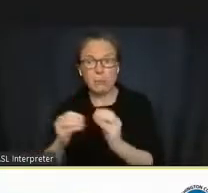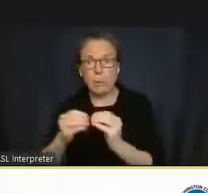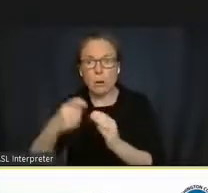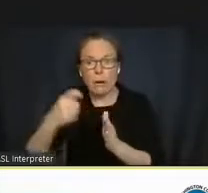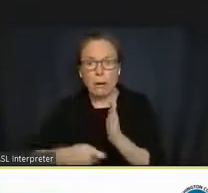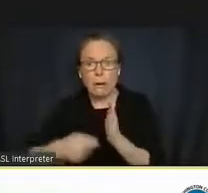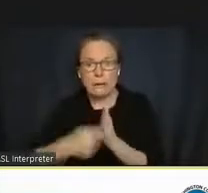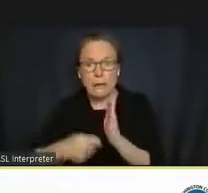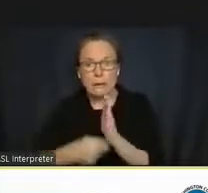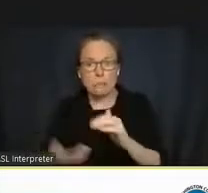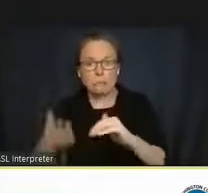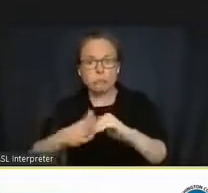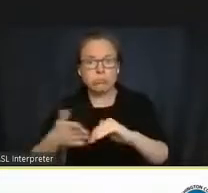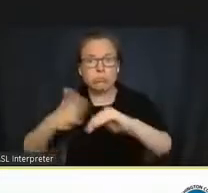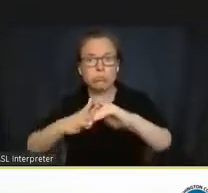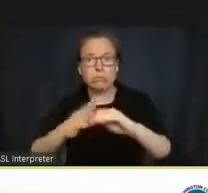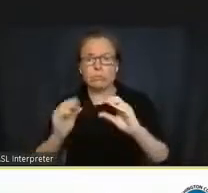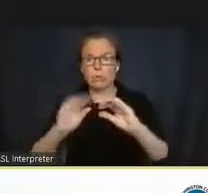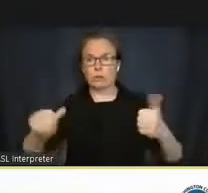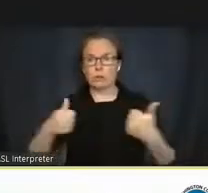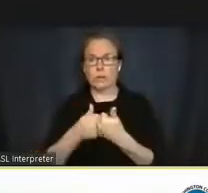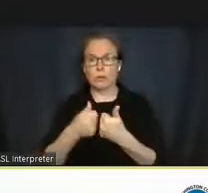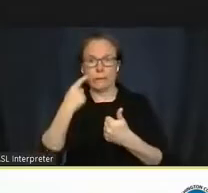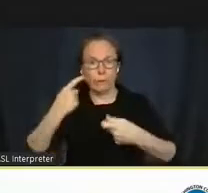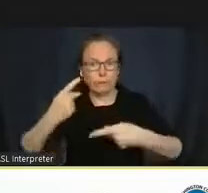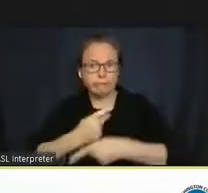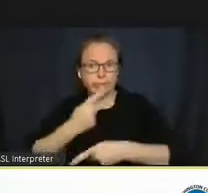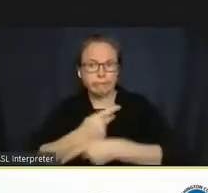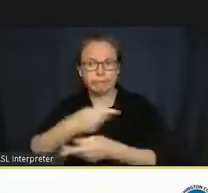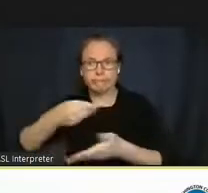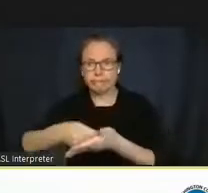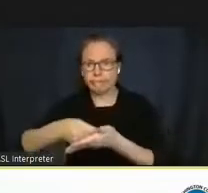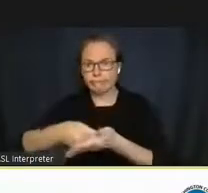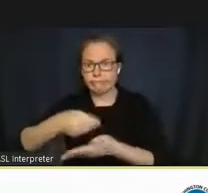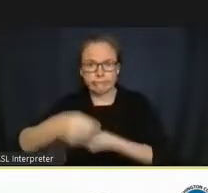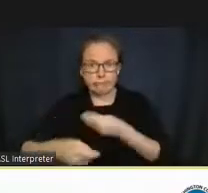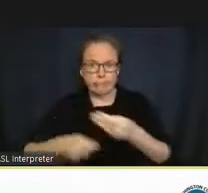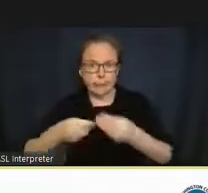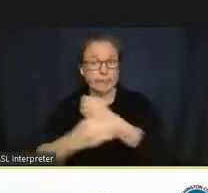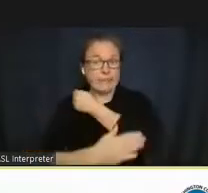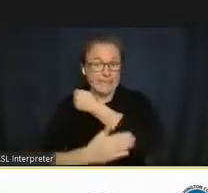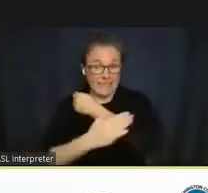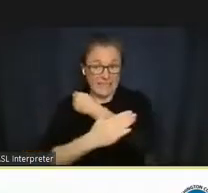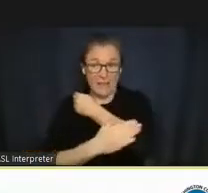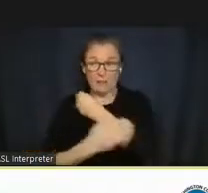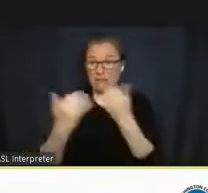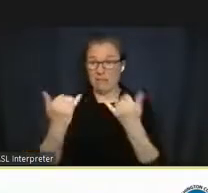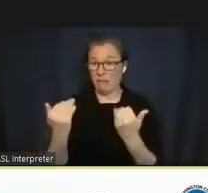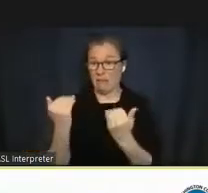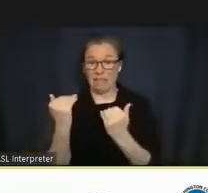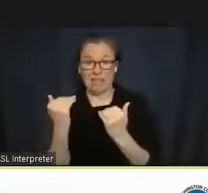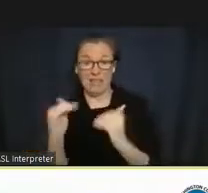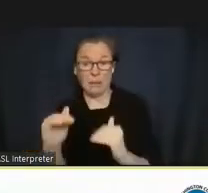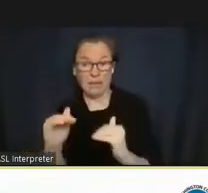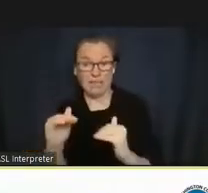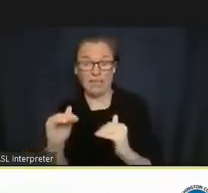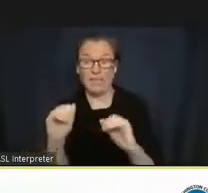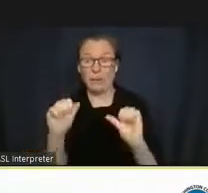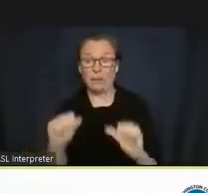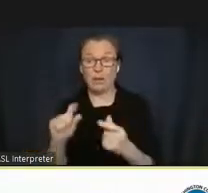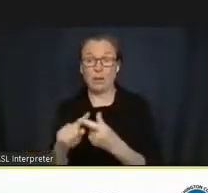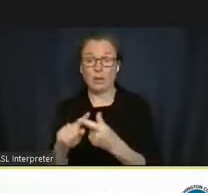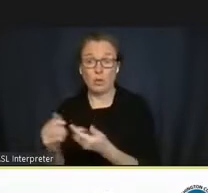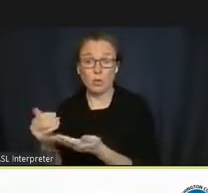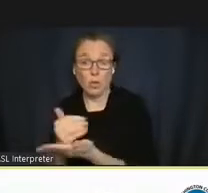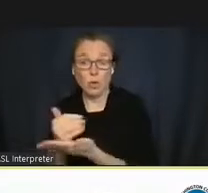county budget. In addition, the county has limited ability to generate revenue and